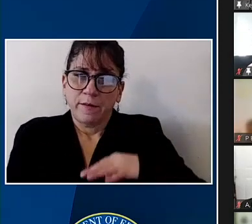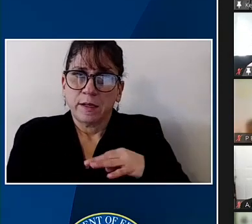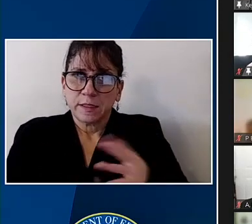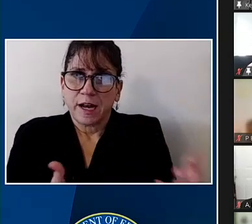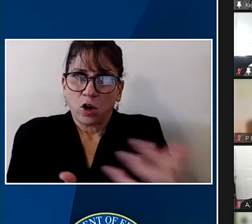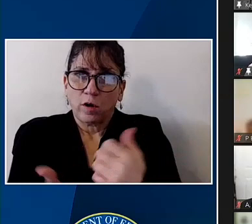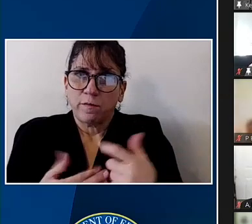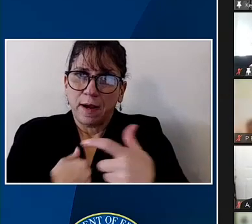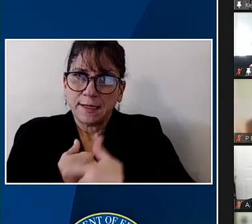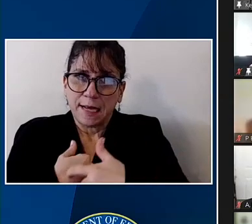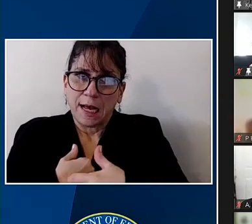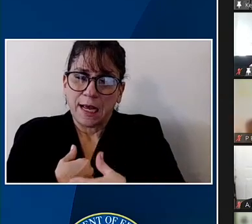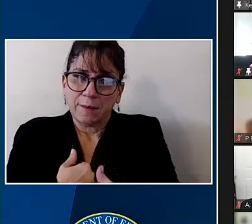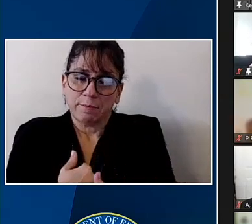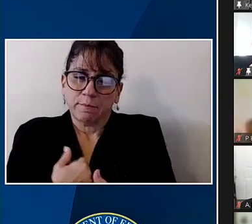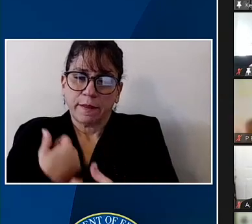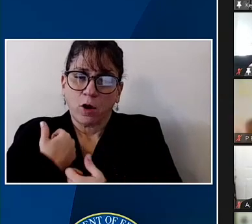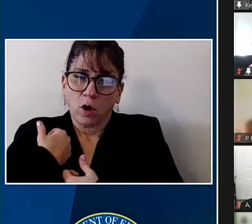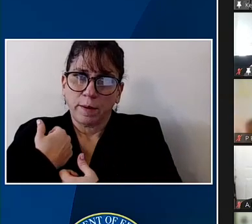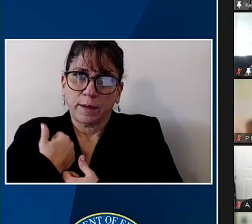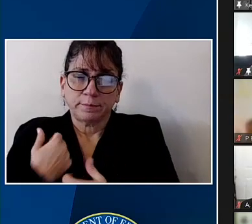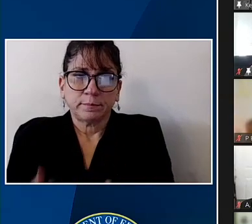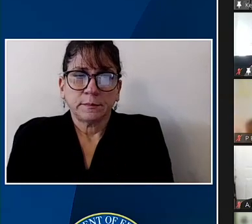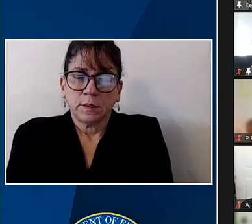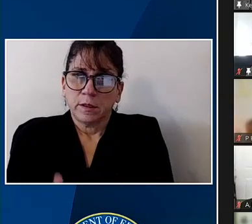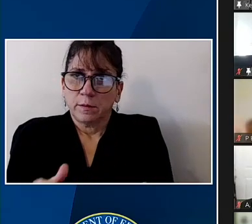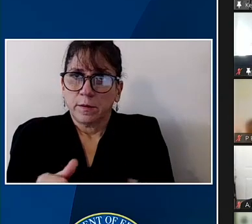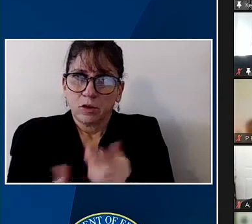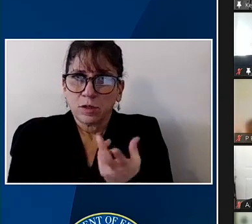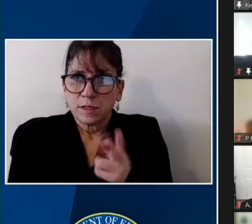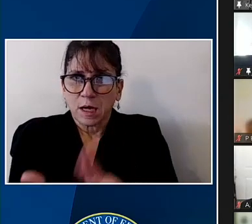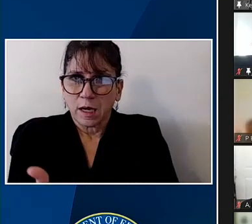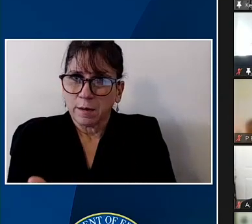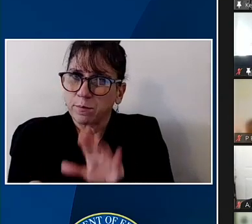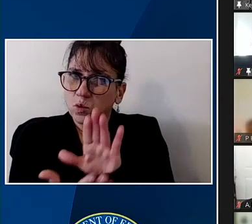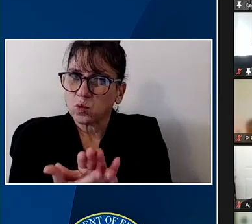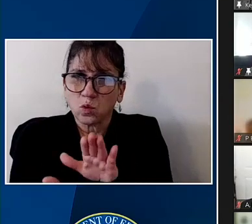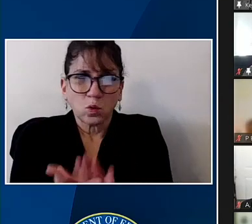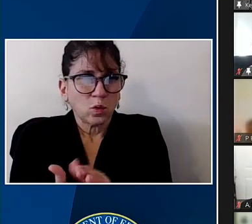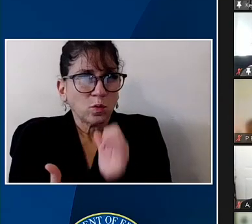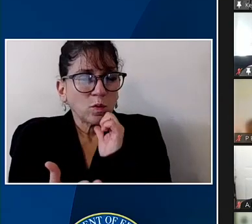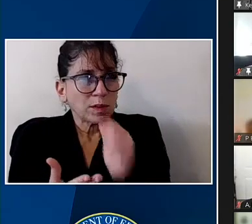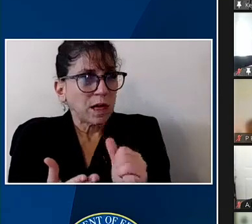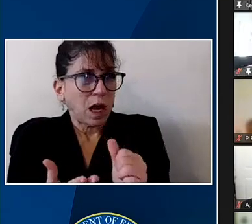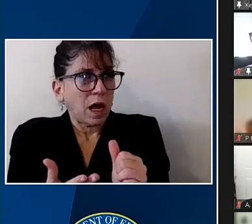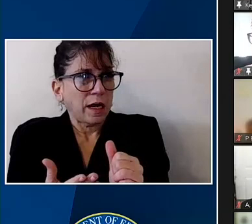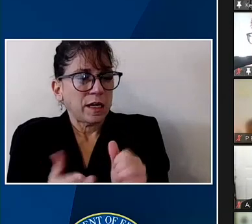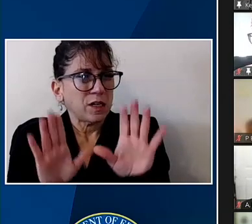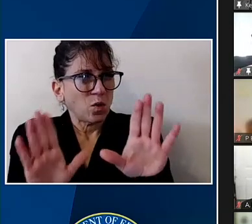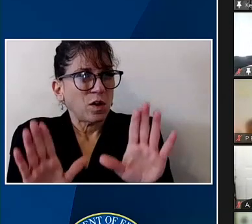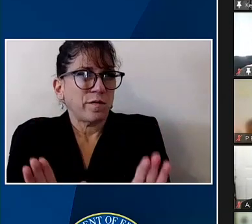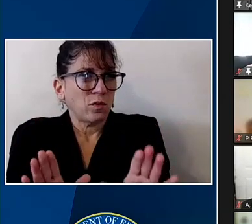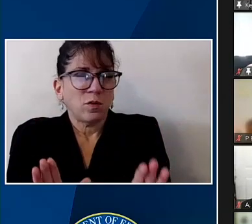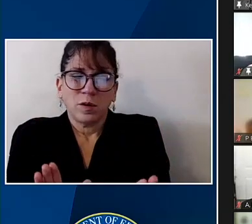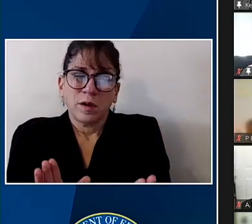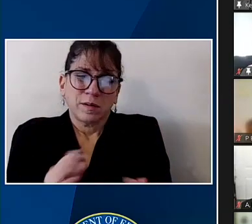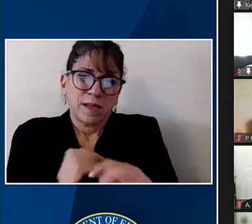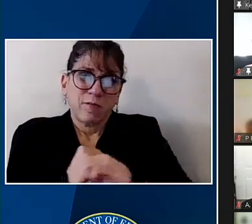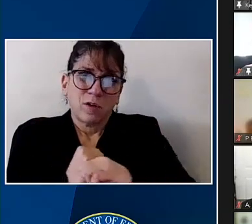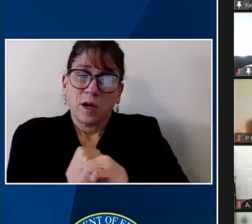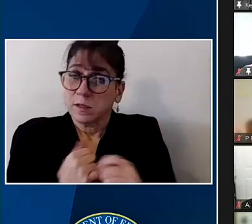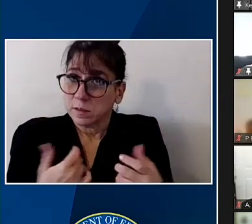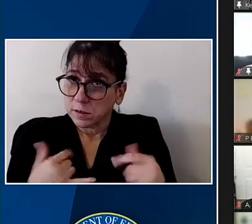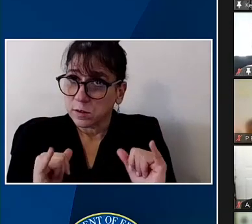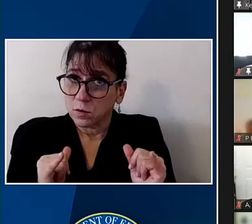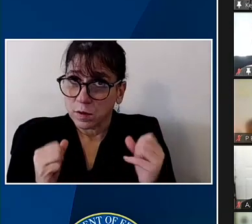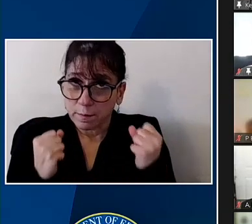Army. When I first enrolled, I could tell that the school was not as cracked up as it should be, and still there was a lot of